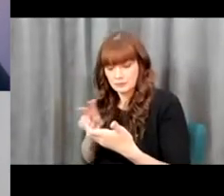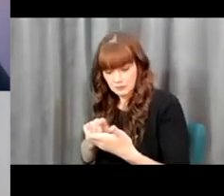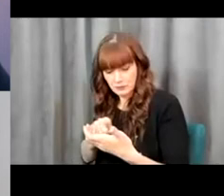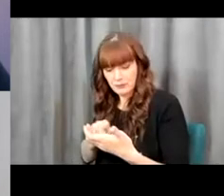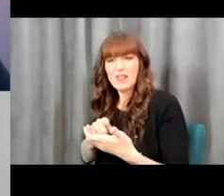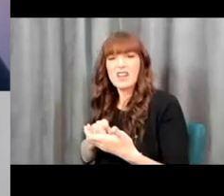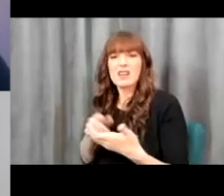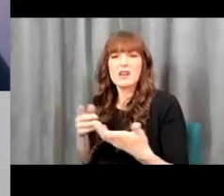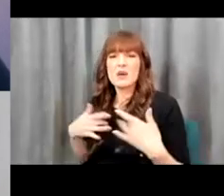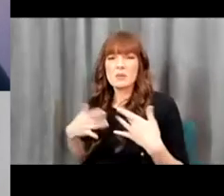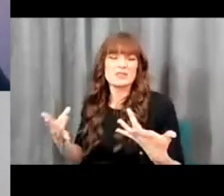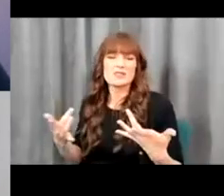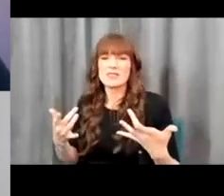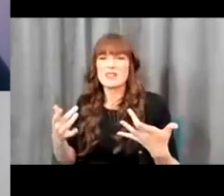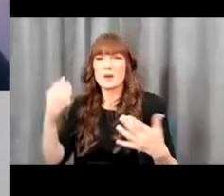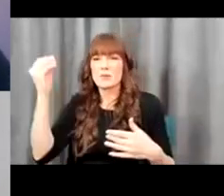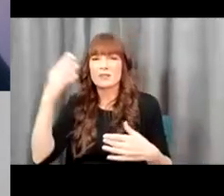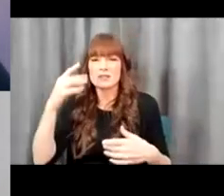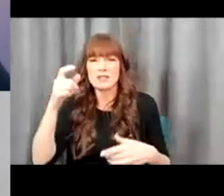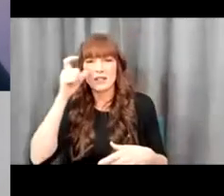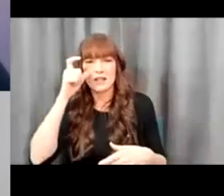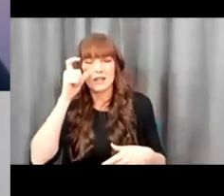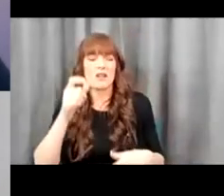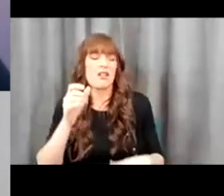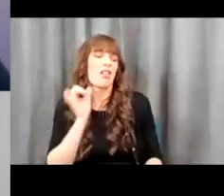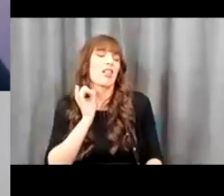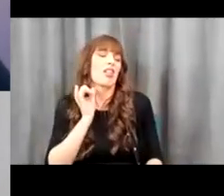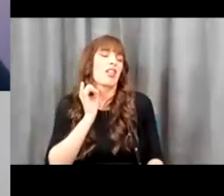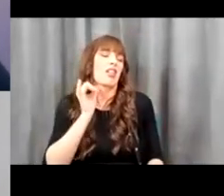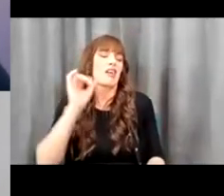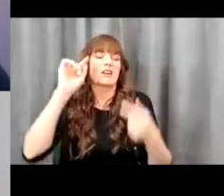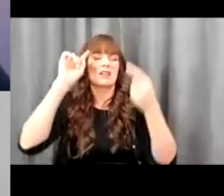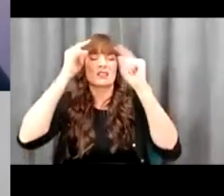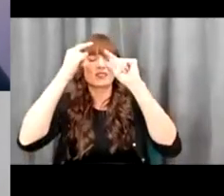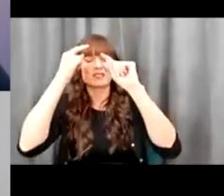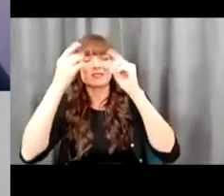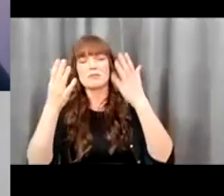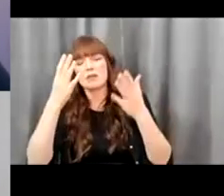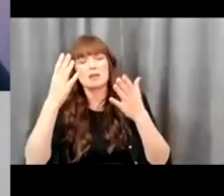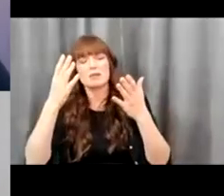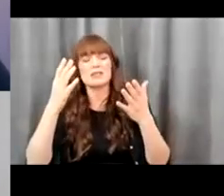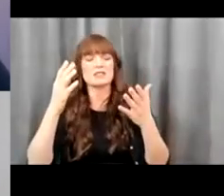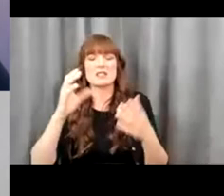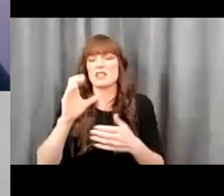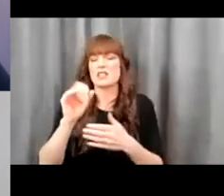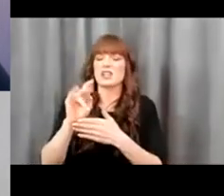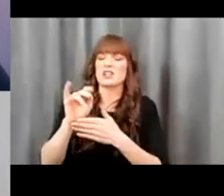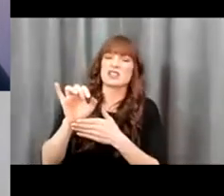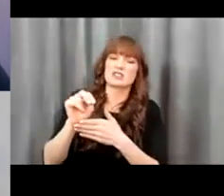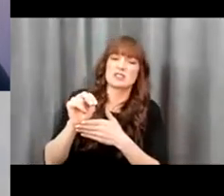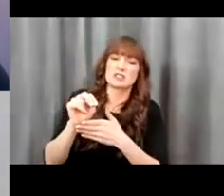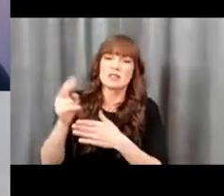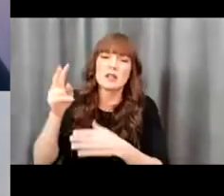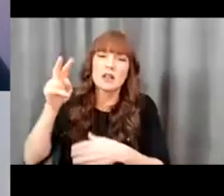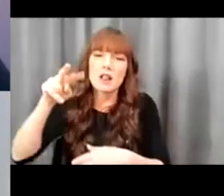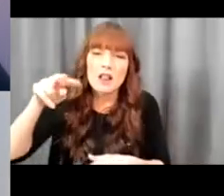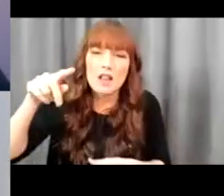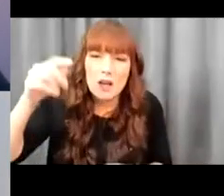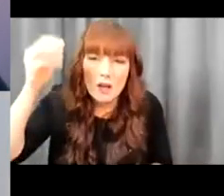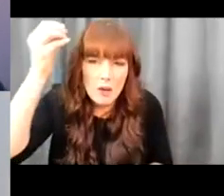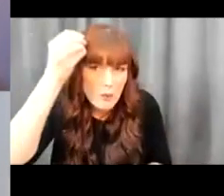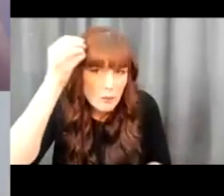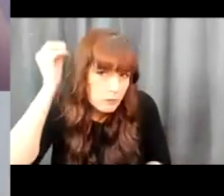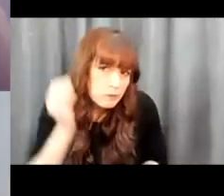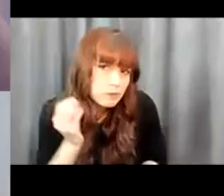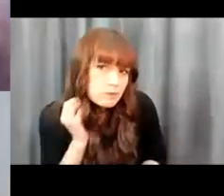So what's with the sunglasses? Hangover, headache, maybe a concussion. He leans so she can see the enormous welt